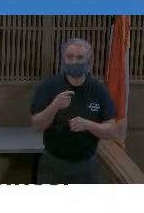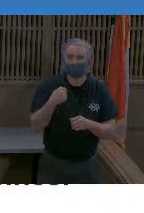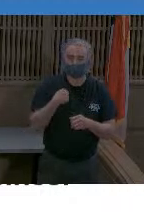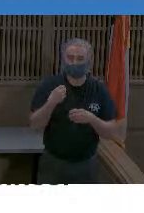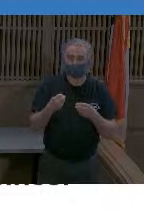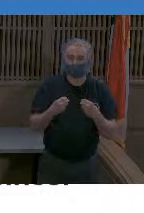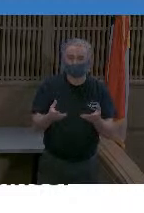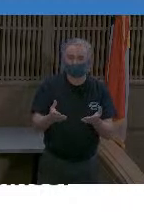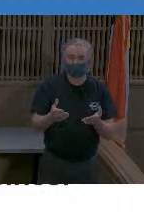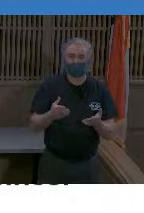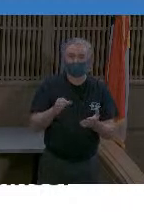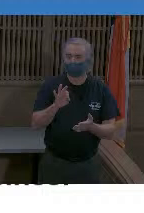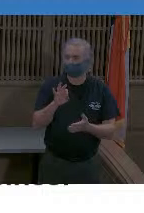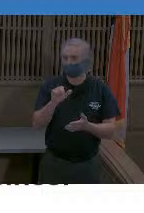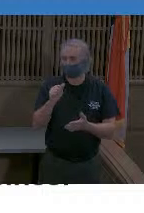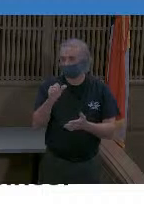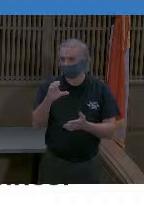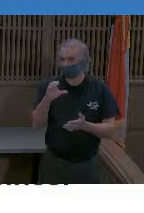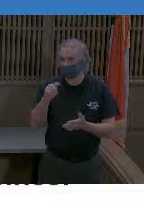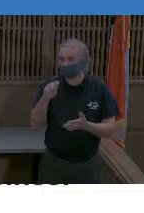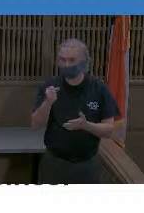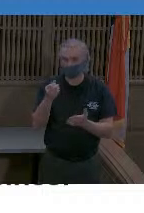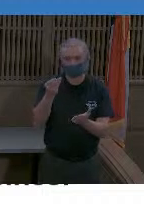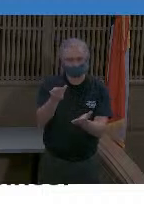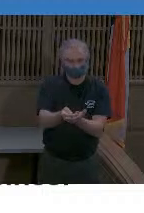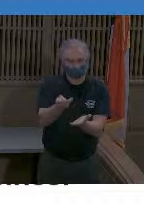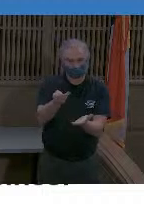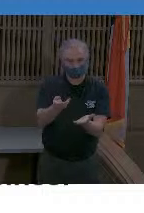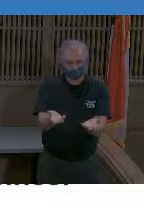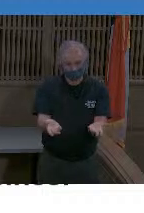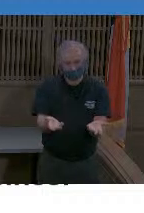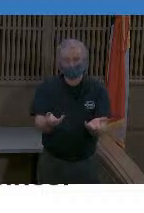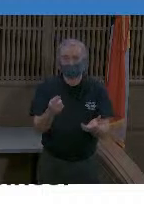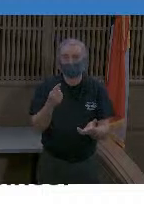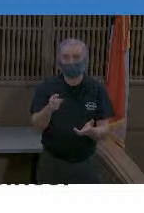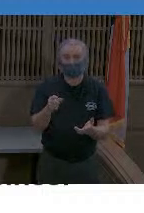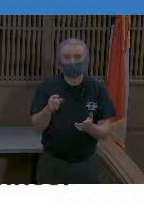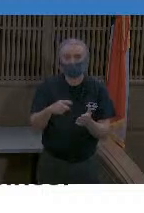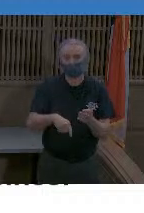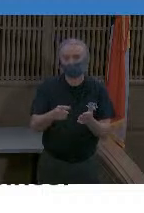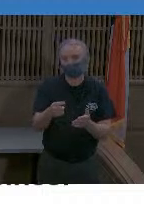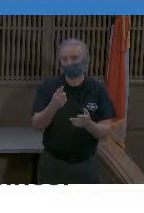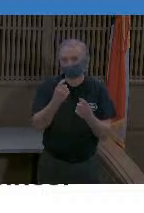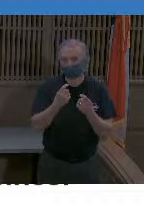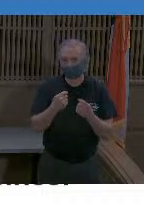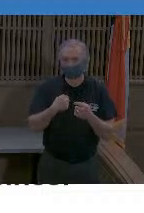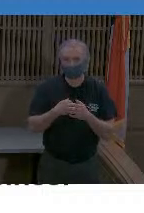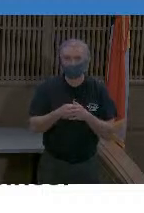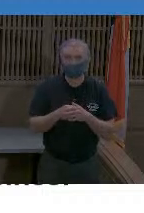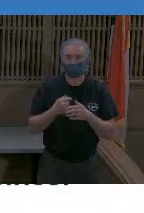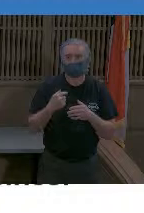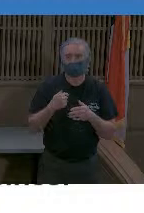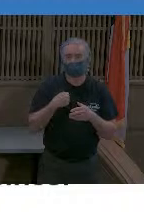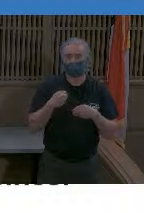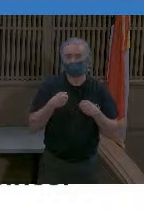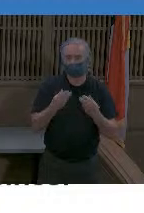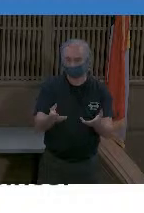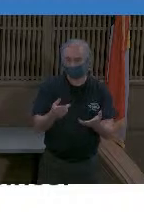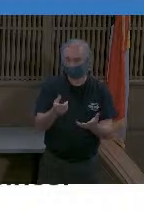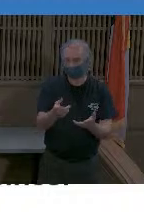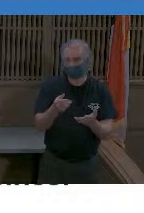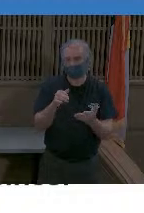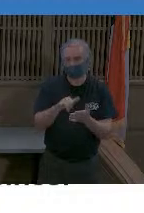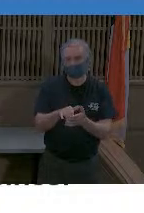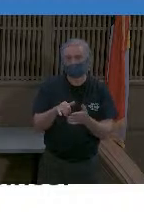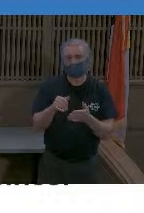that I've gotten, and I've gone and asked hard questions so that I can deliver that information back to everyone else.